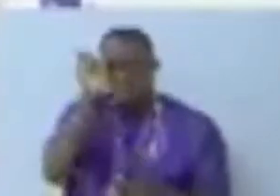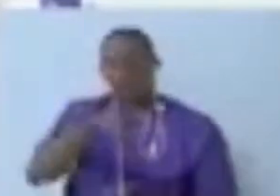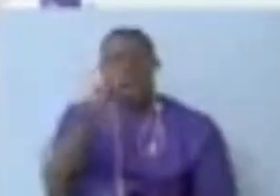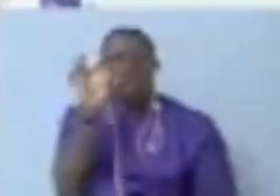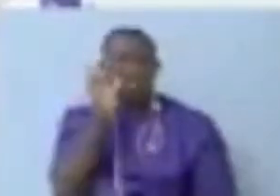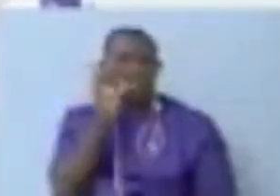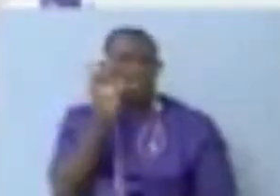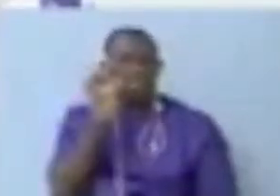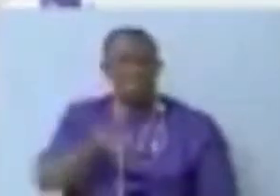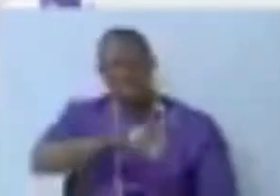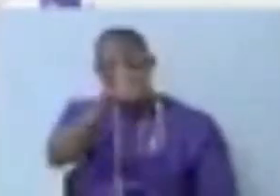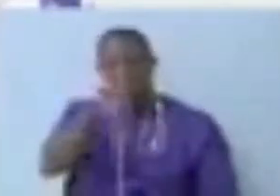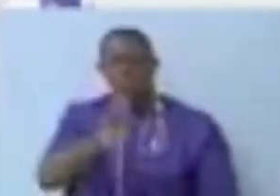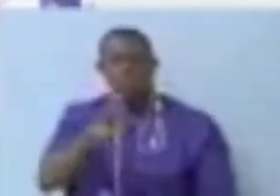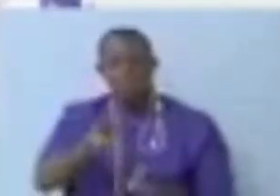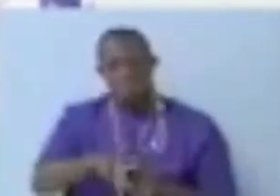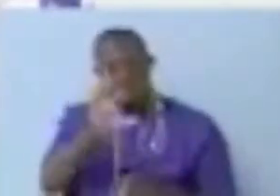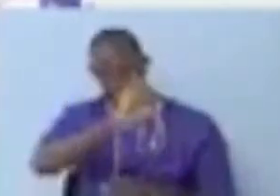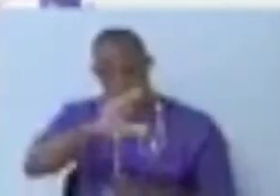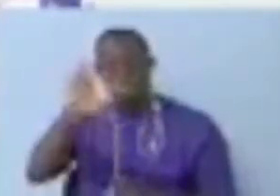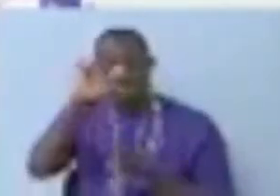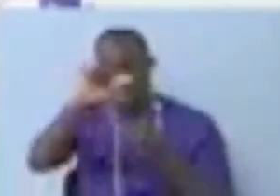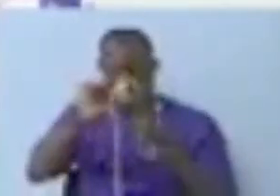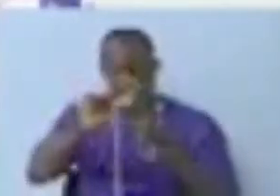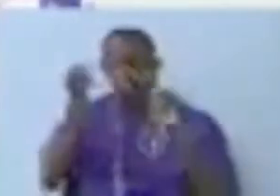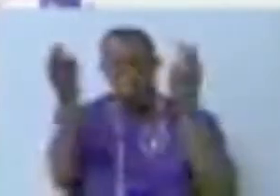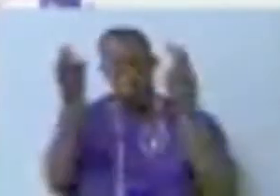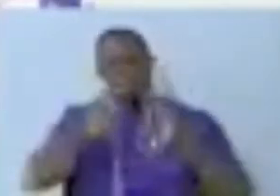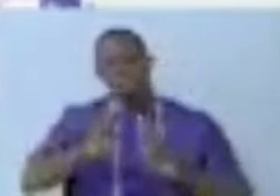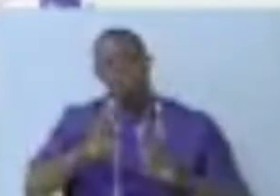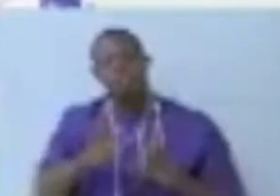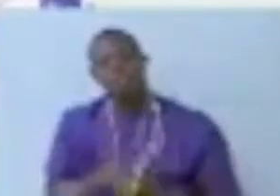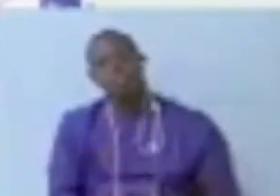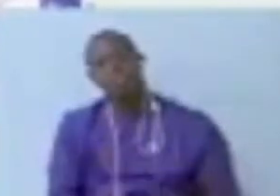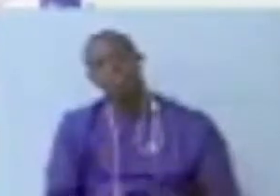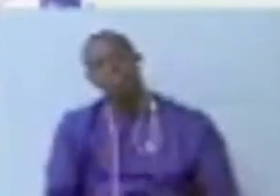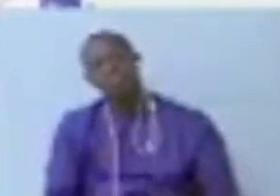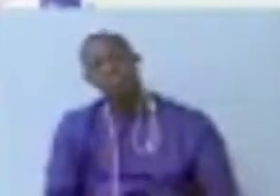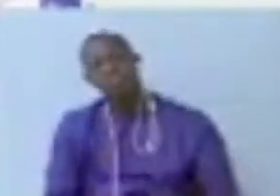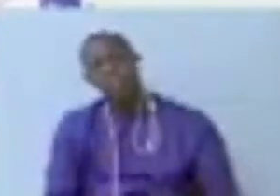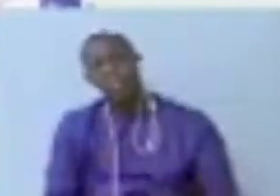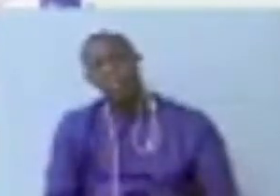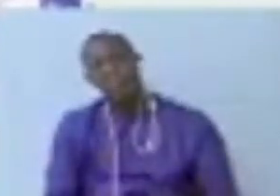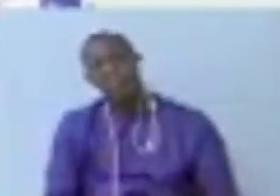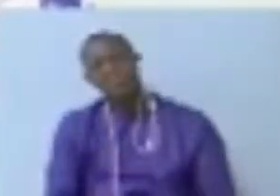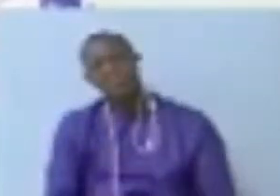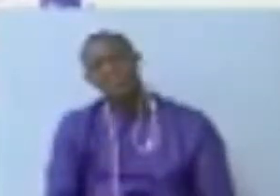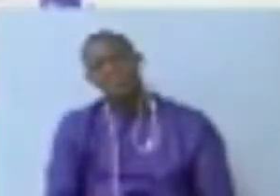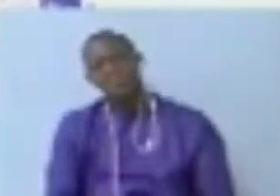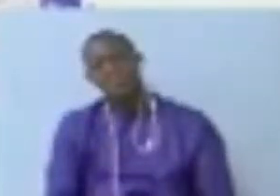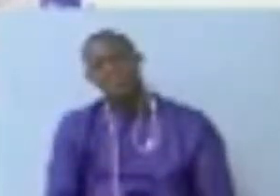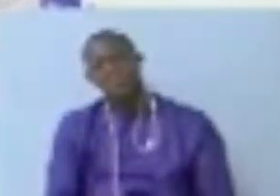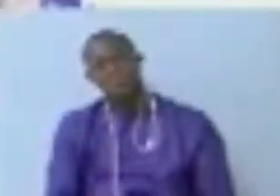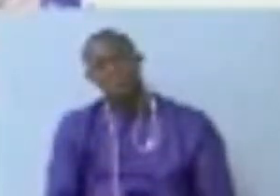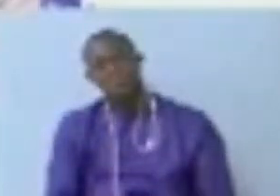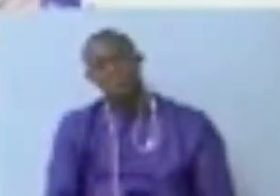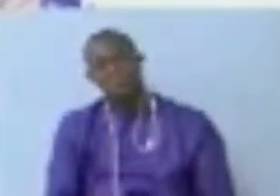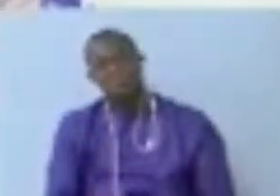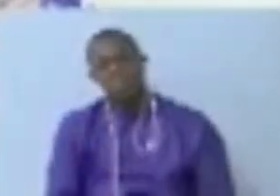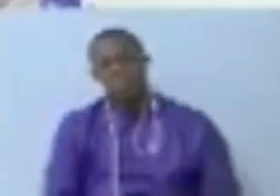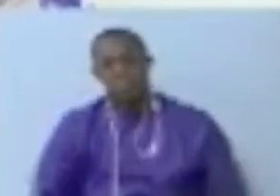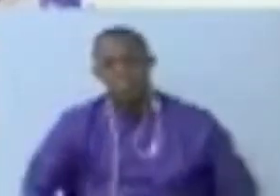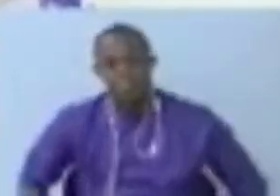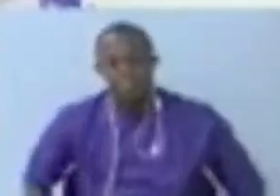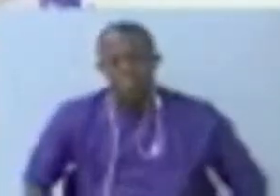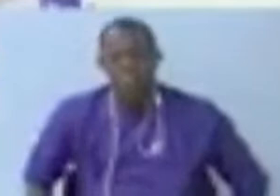atele TRC be tama kan loi ndela TRC la loi e sane ande janko to nyala e manyanda ke fandum sedan do nyingoro bari hanin kabi